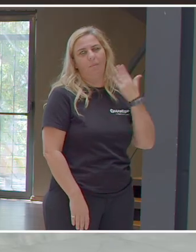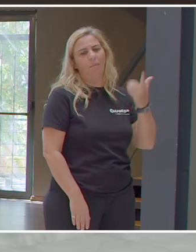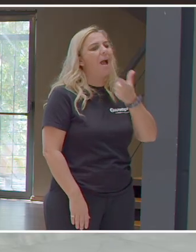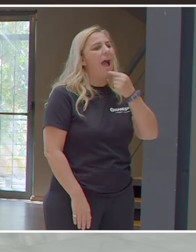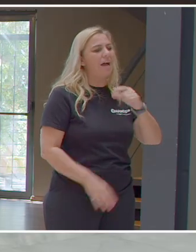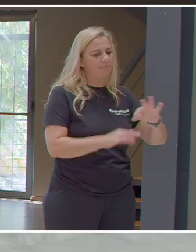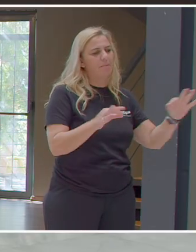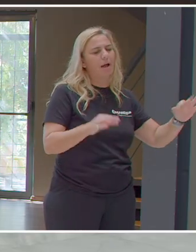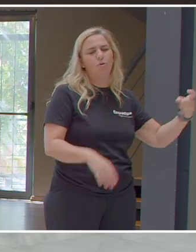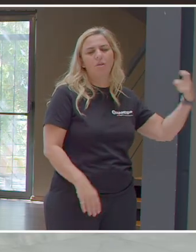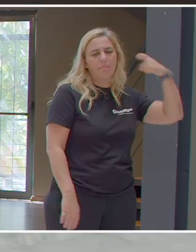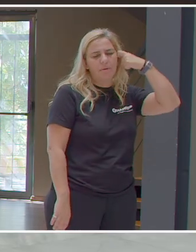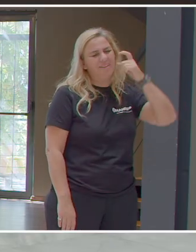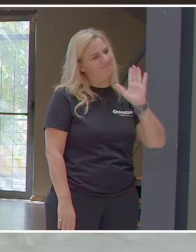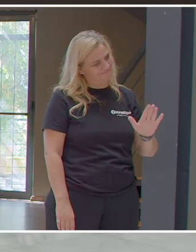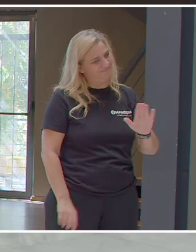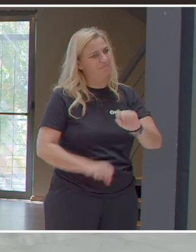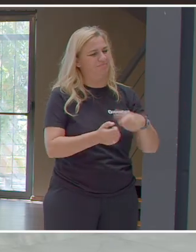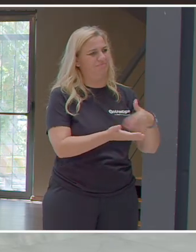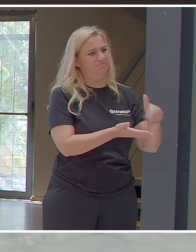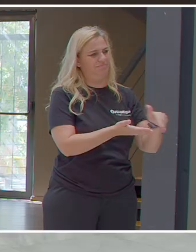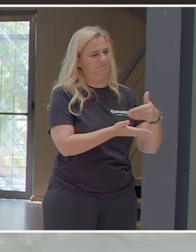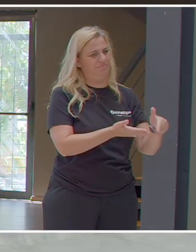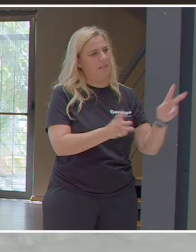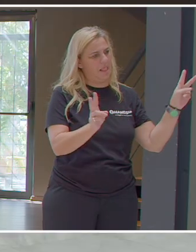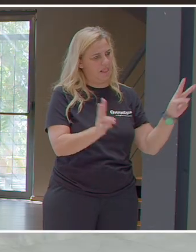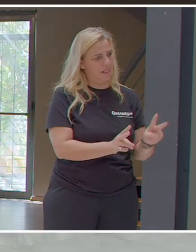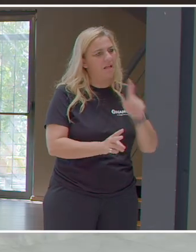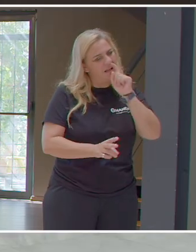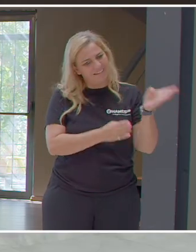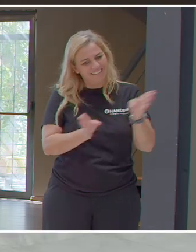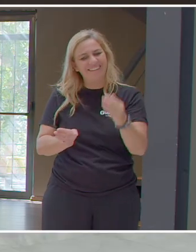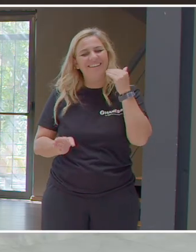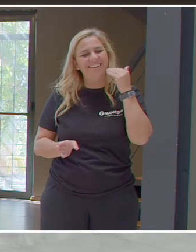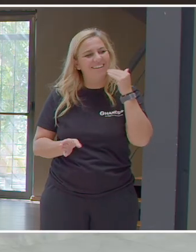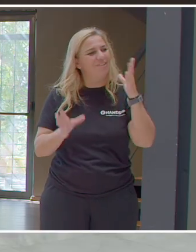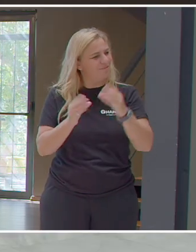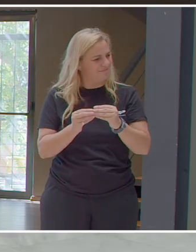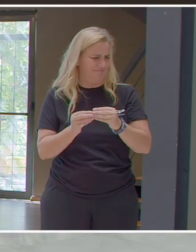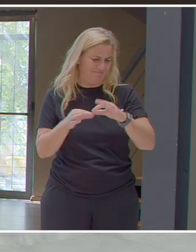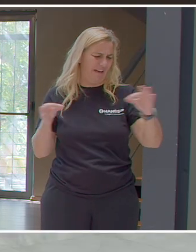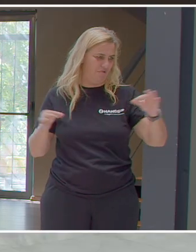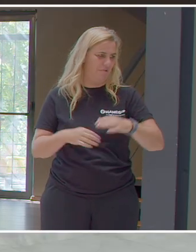Do it every once in a while and try to go on the whole grain train the rest of your days.